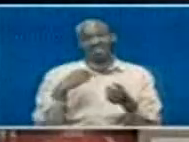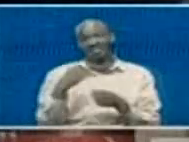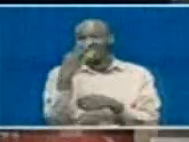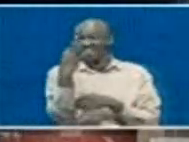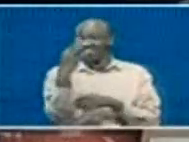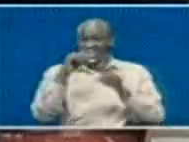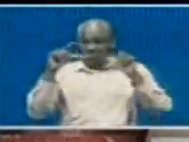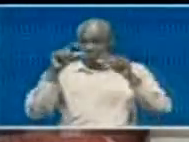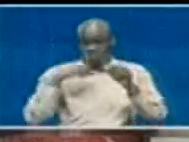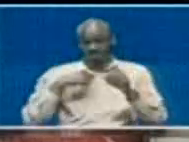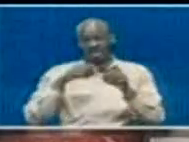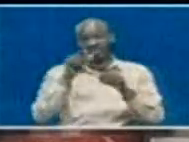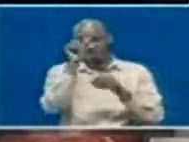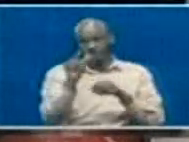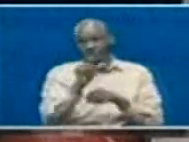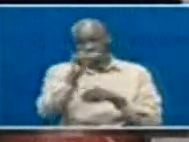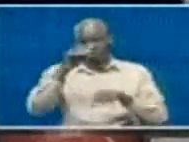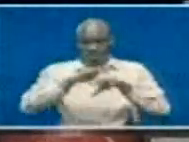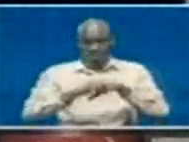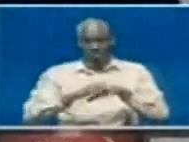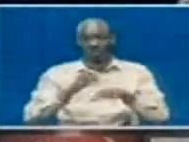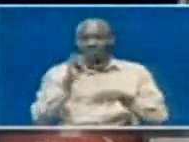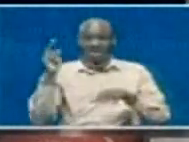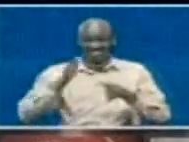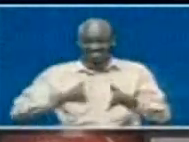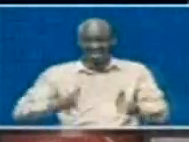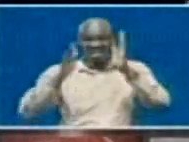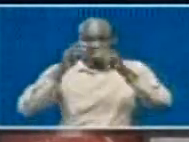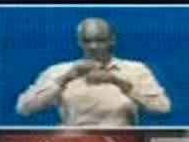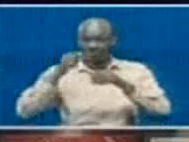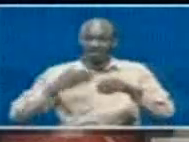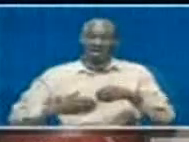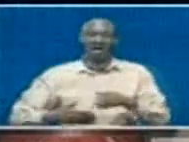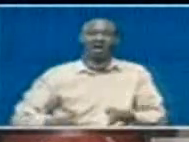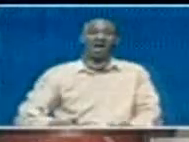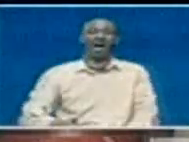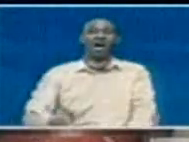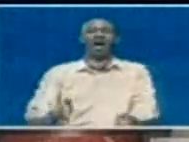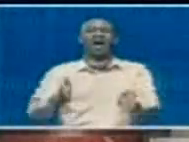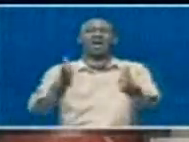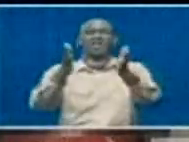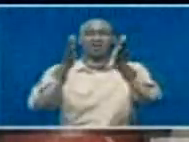There are three wooden crosses on the right side of the